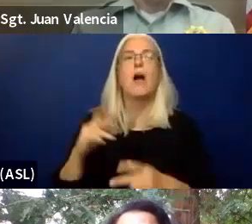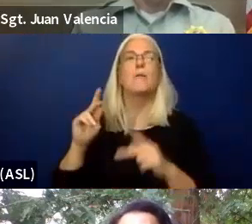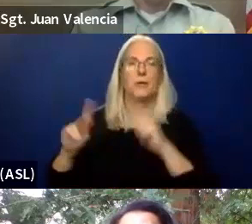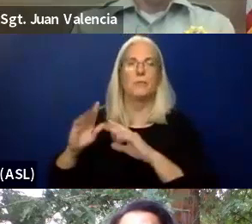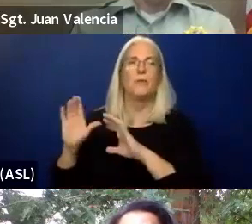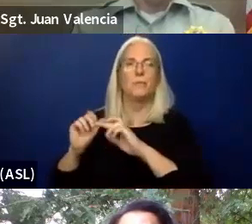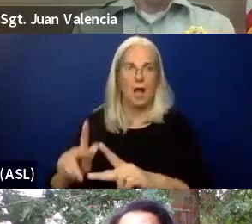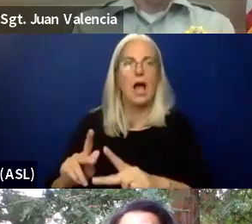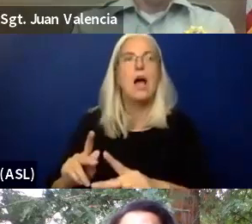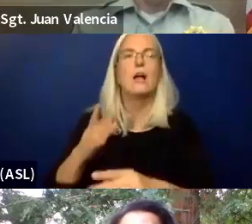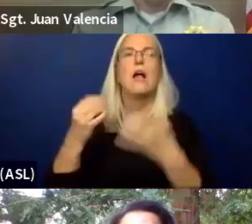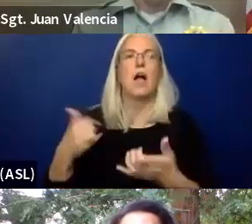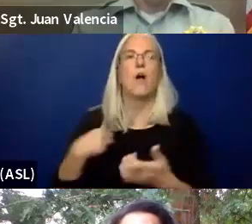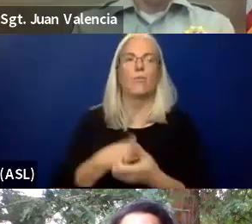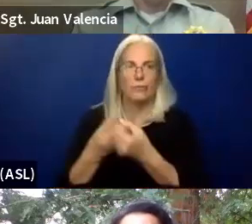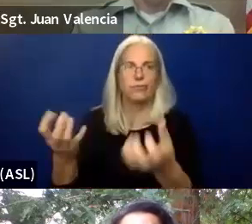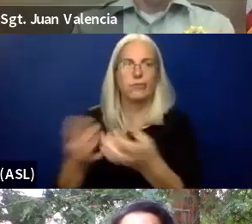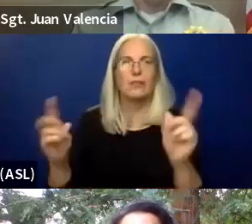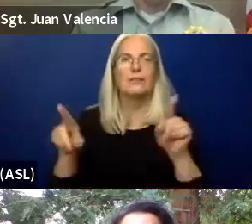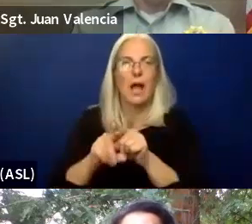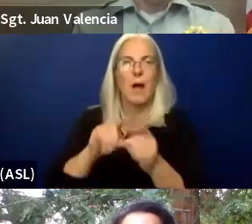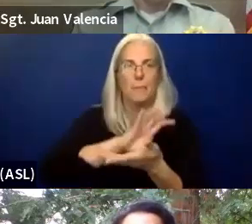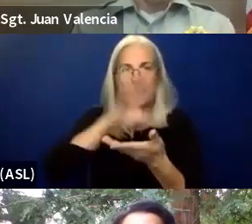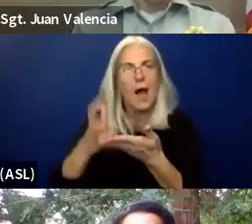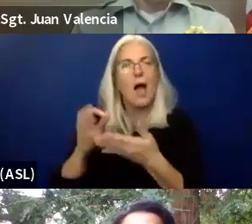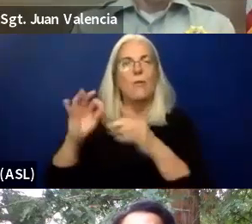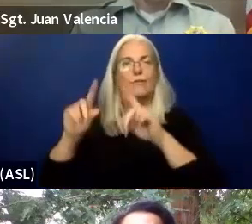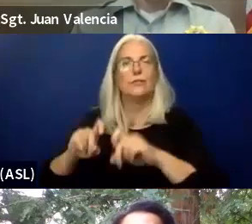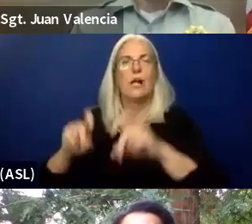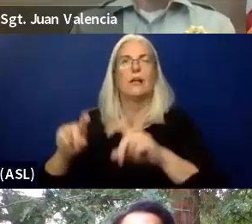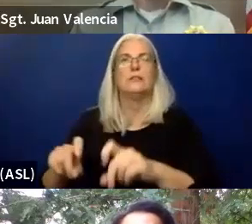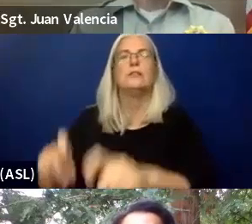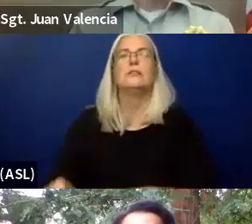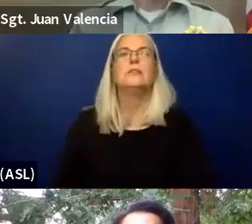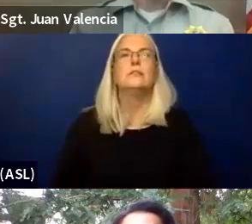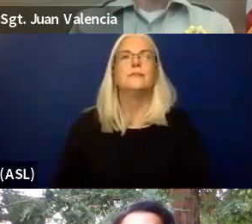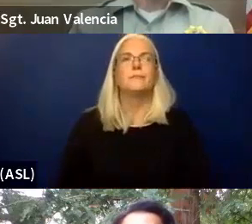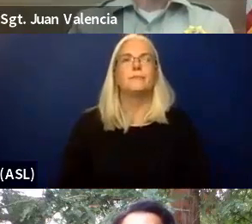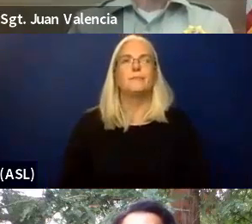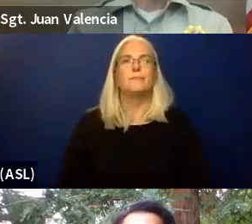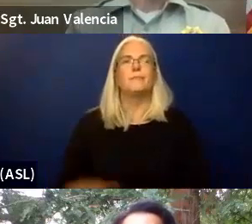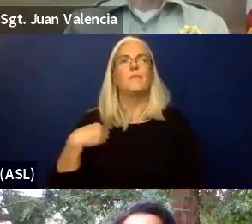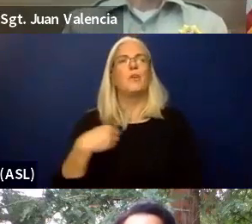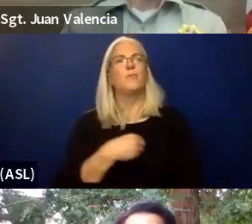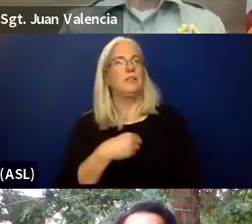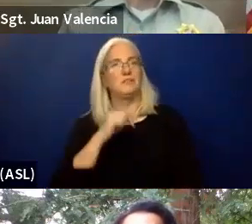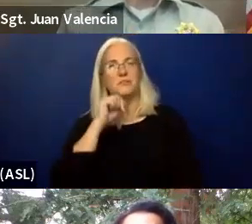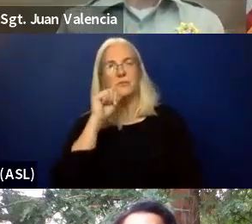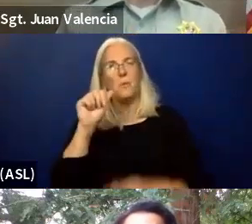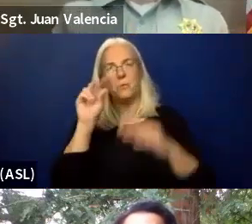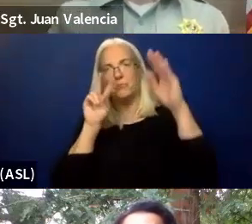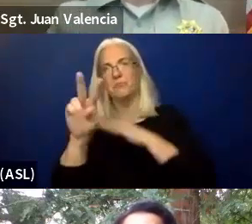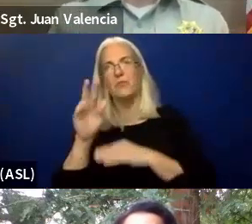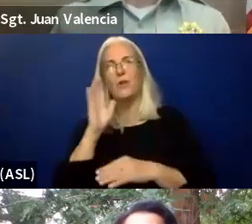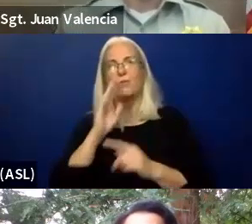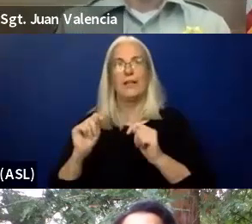specimens as we'd been doing previously. We do not expect this to immediately impact our efforts to reach a lower tier, but there are